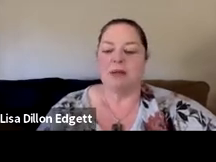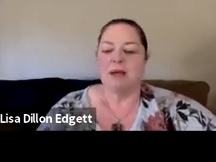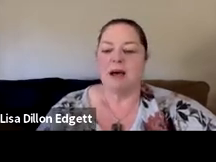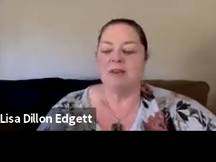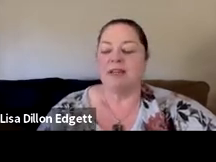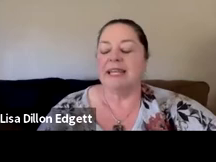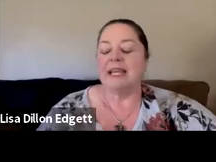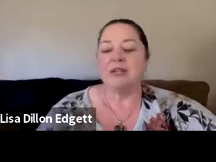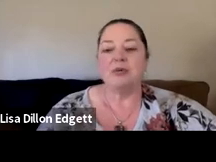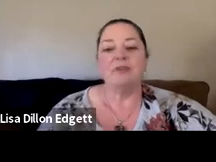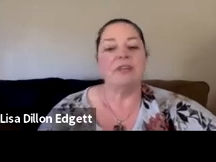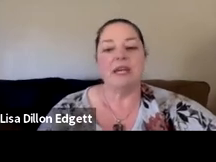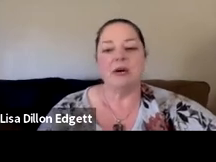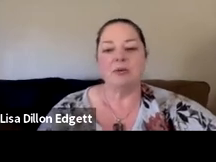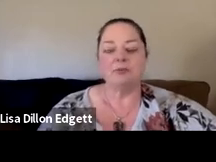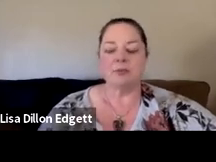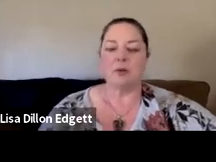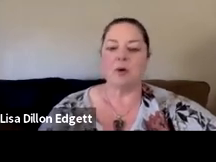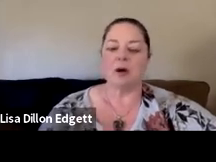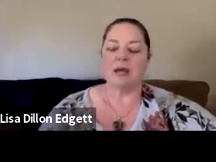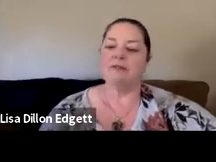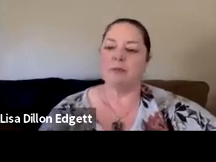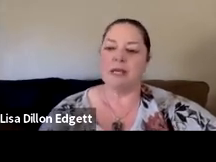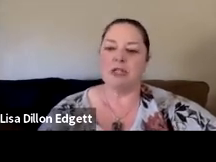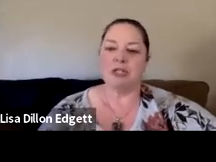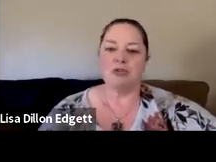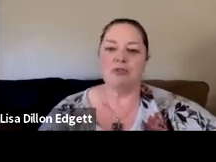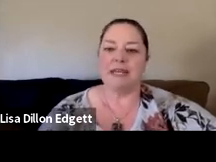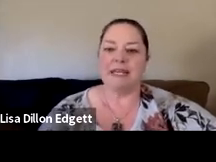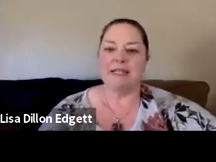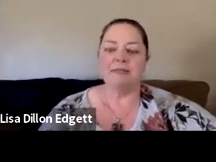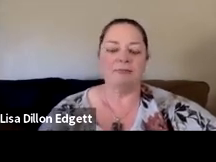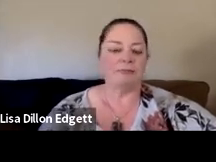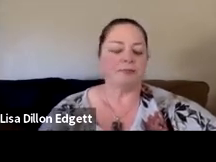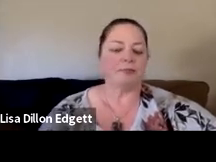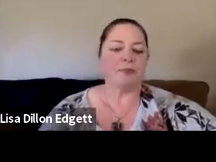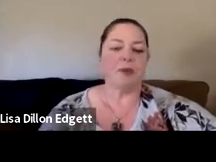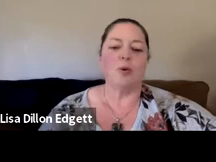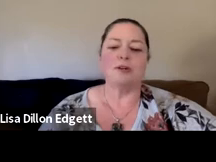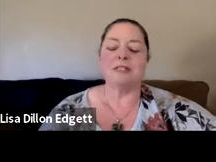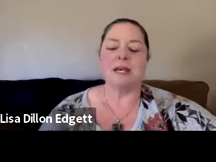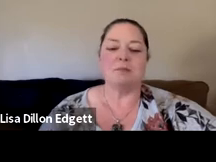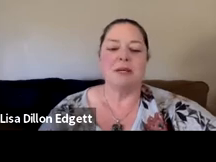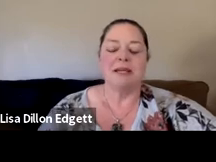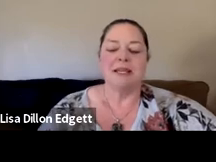form of a link to a video or information to read